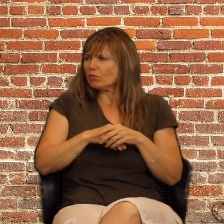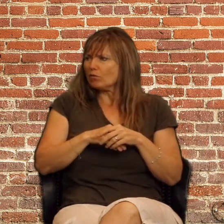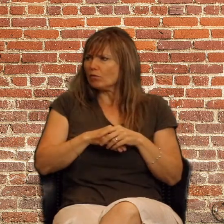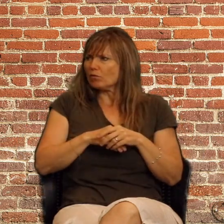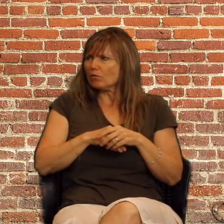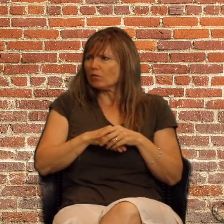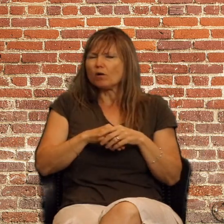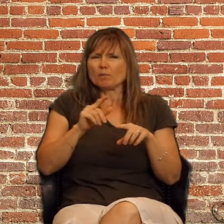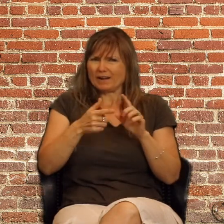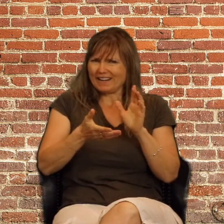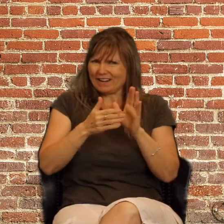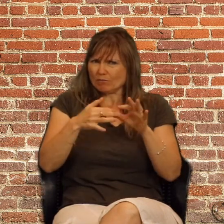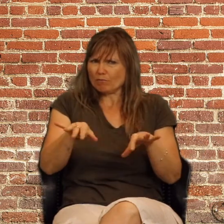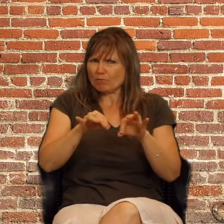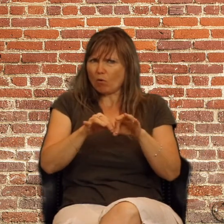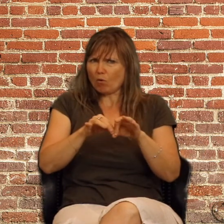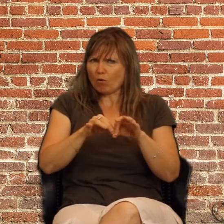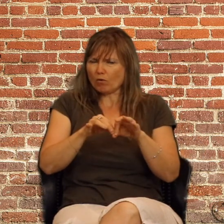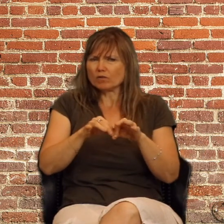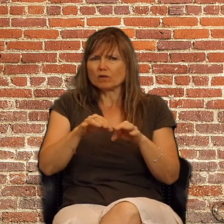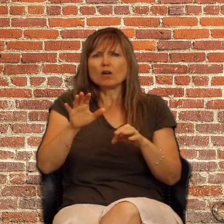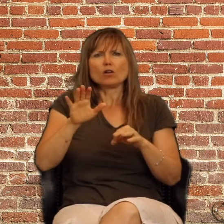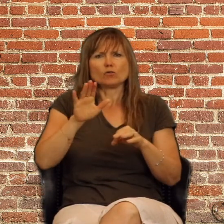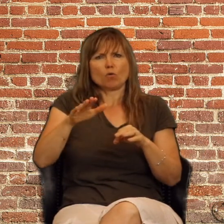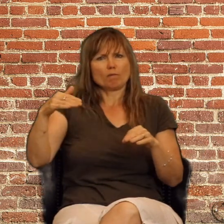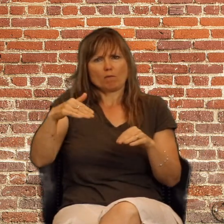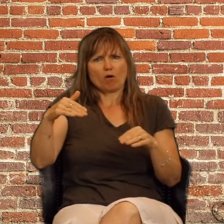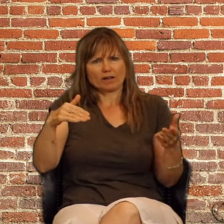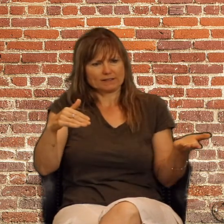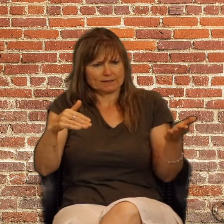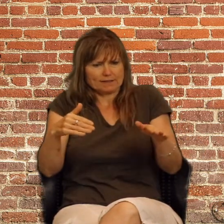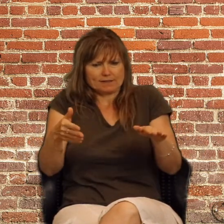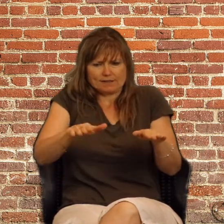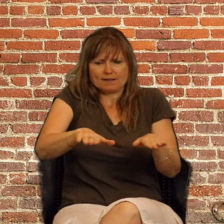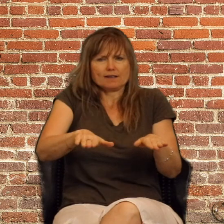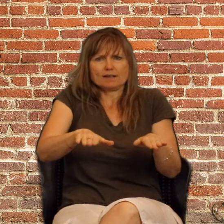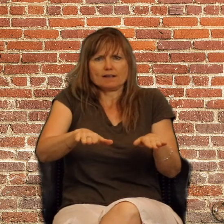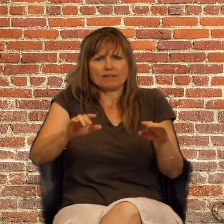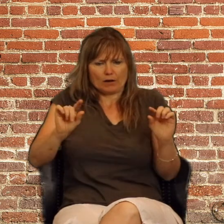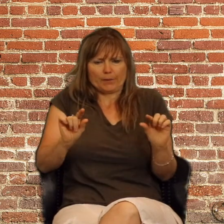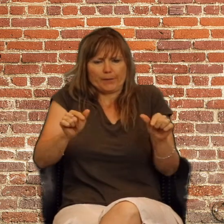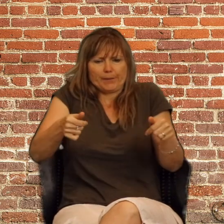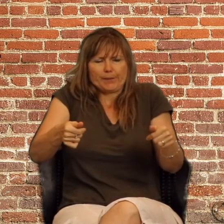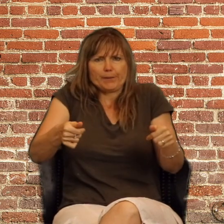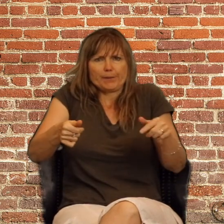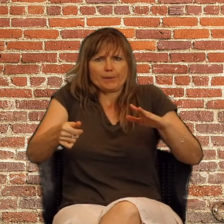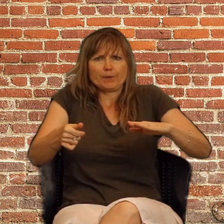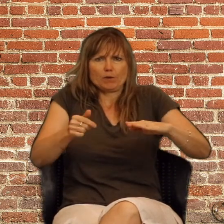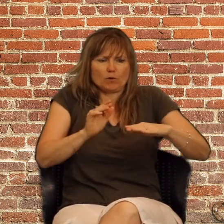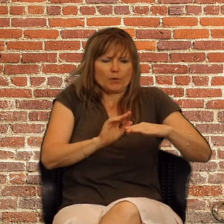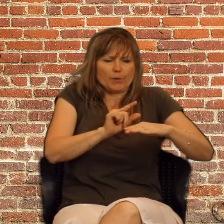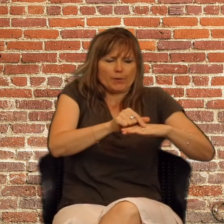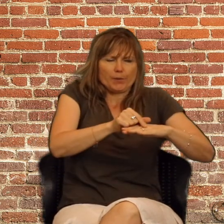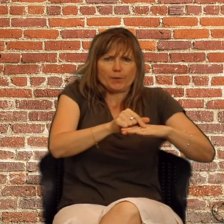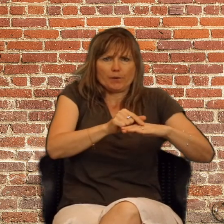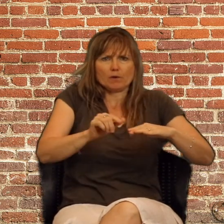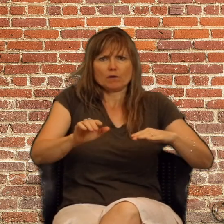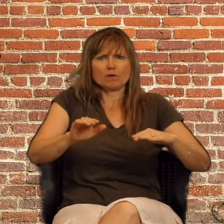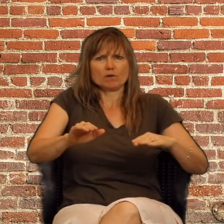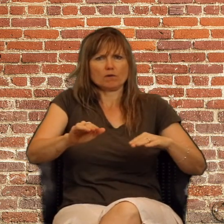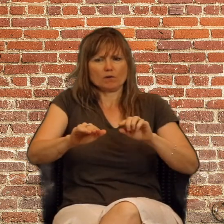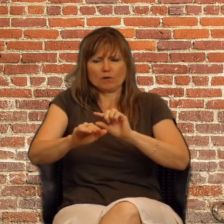just make sure your pockets are on the same side when you fold this over this time. Otherwise you'll have one pocket in the front and one pocket in the